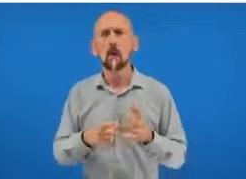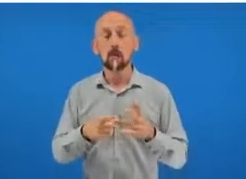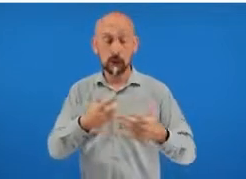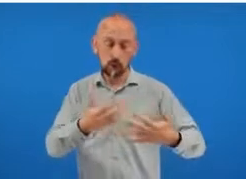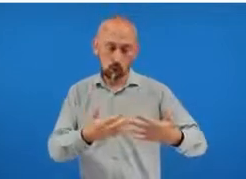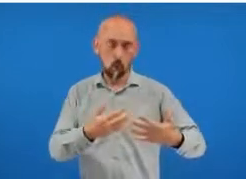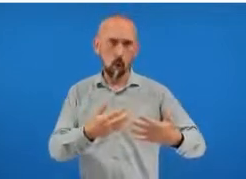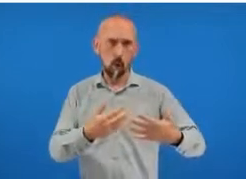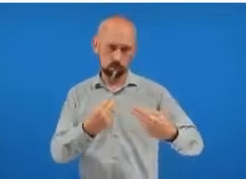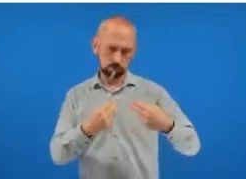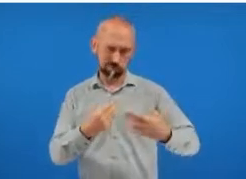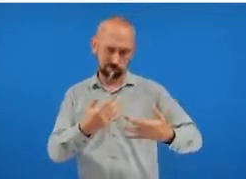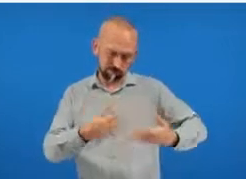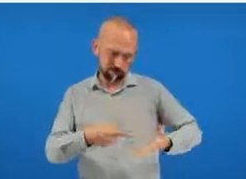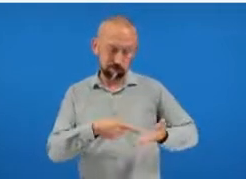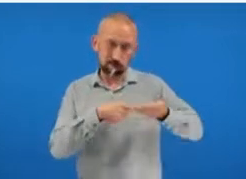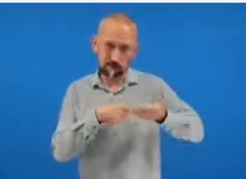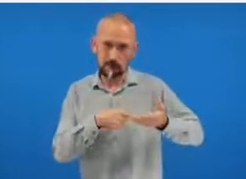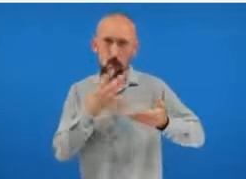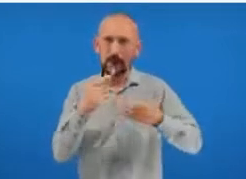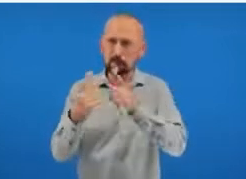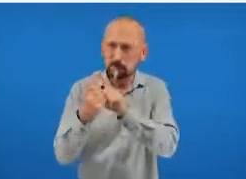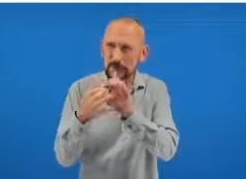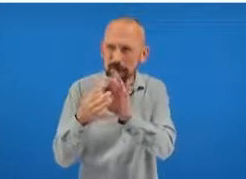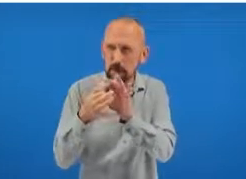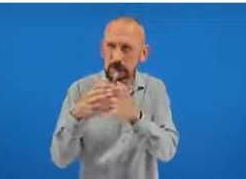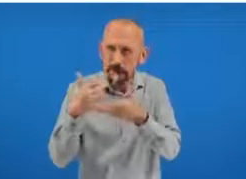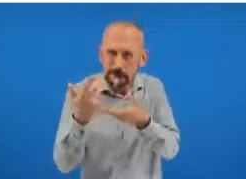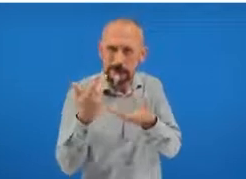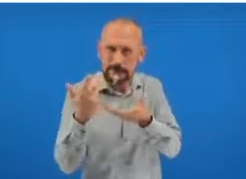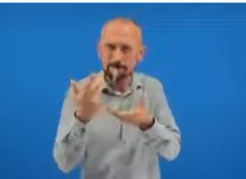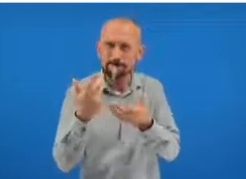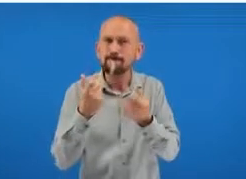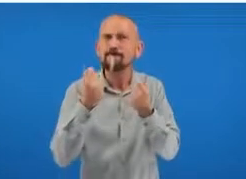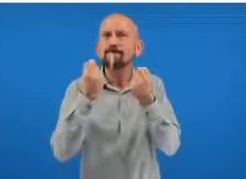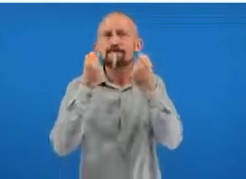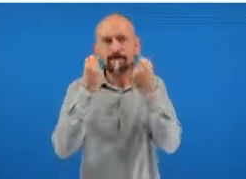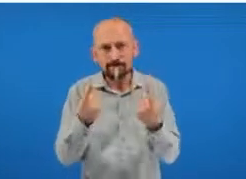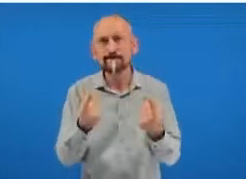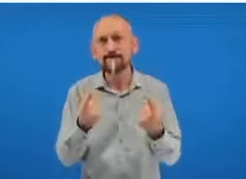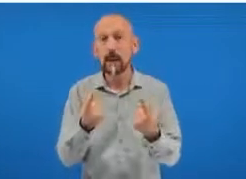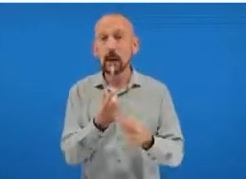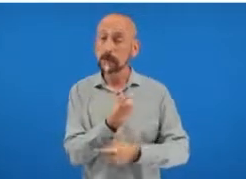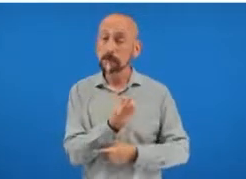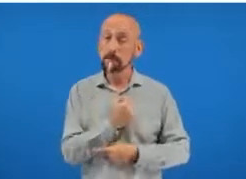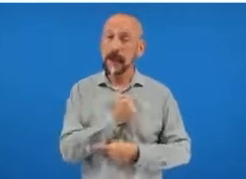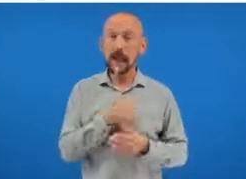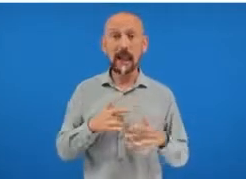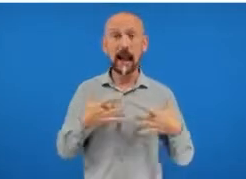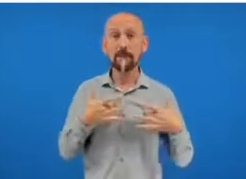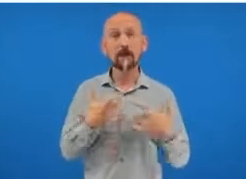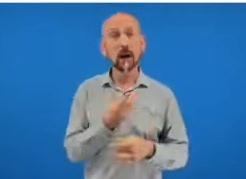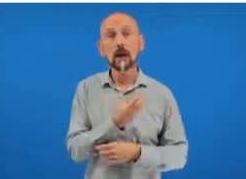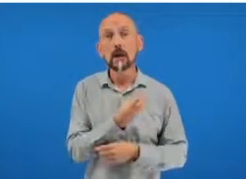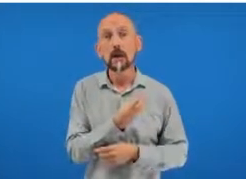I've spoken to my therapist about them, is actually certain areas of my life, I've got those